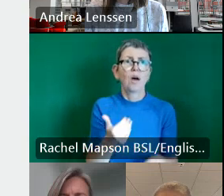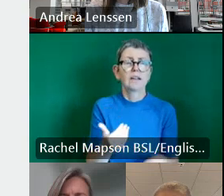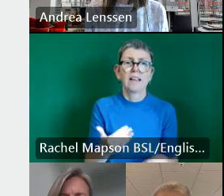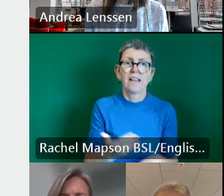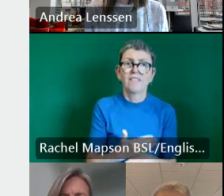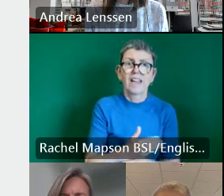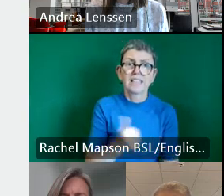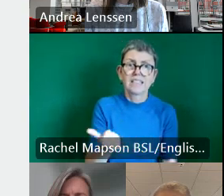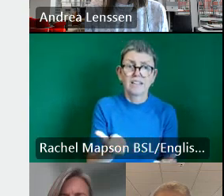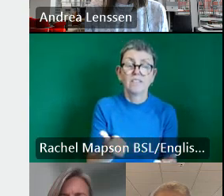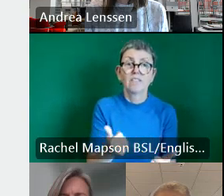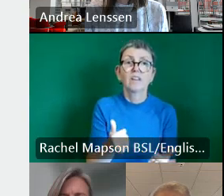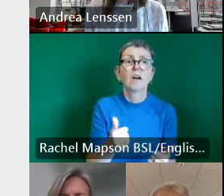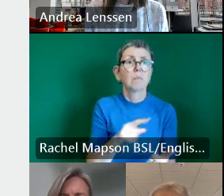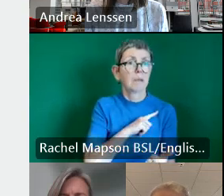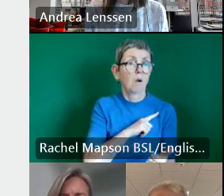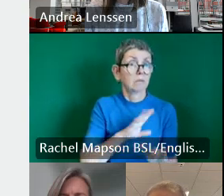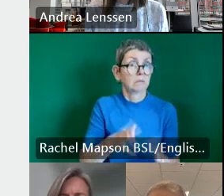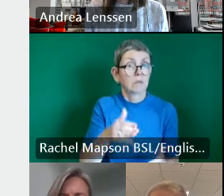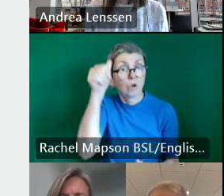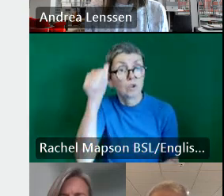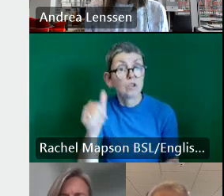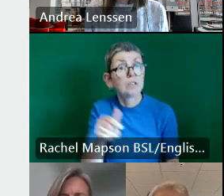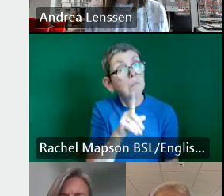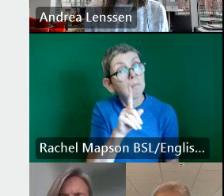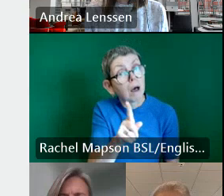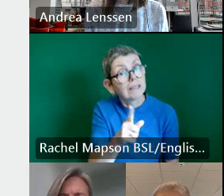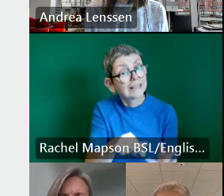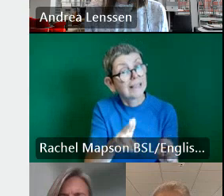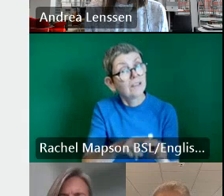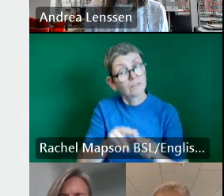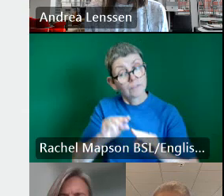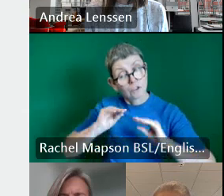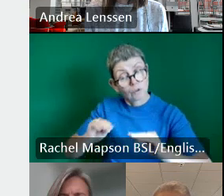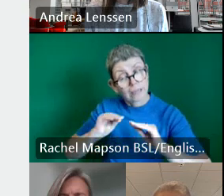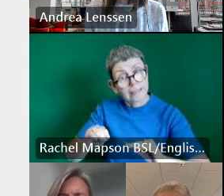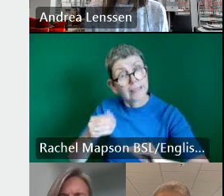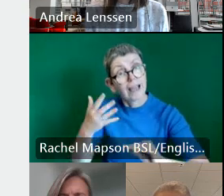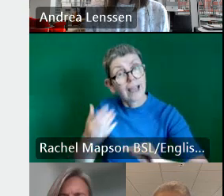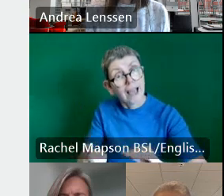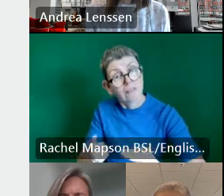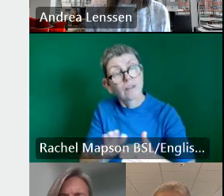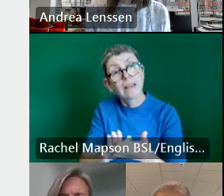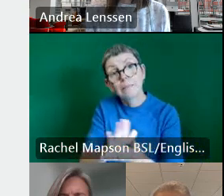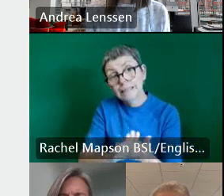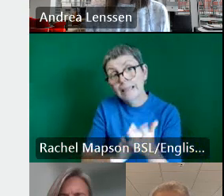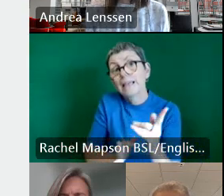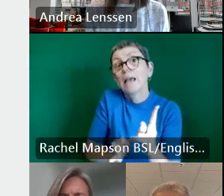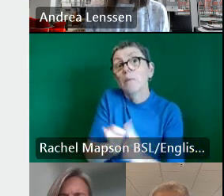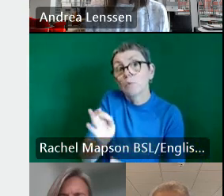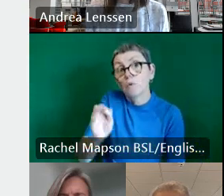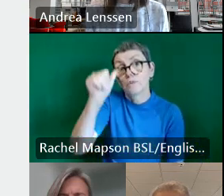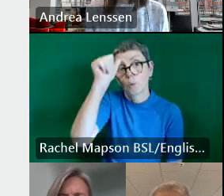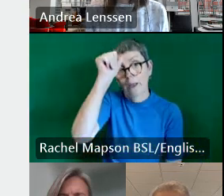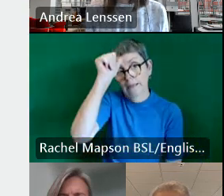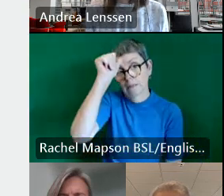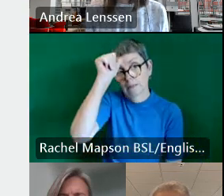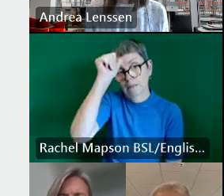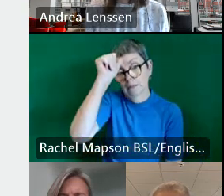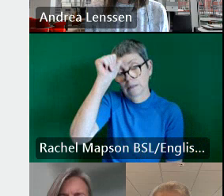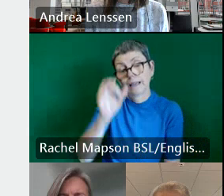increase awareness. If you do unconscious bias trainings, it could increase your awareness that these things happen, and maybe you'll take a